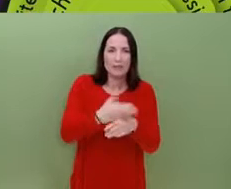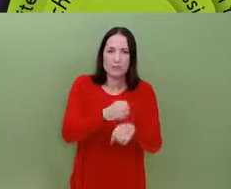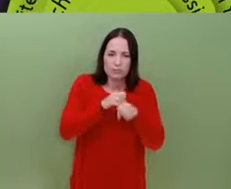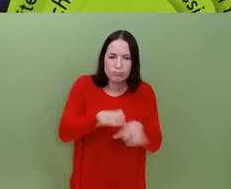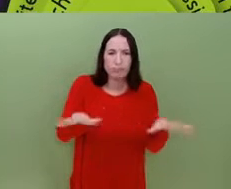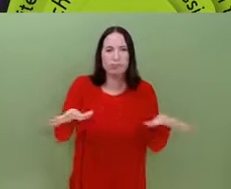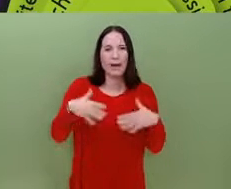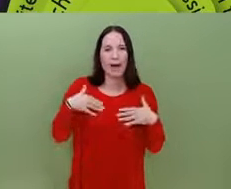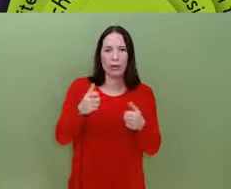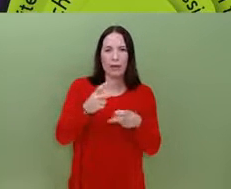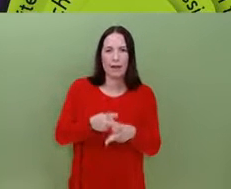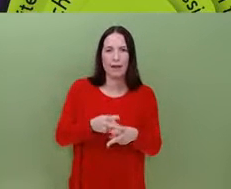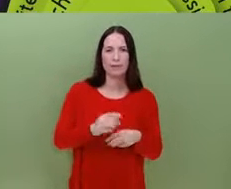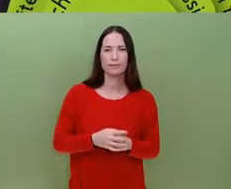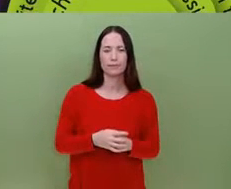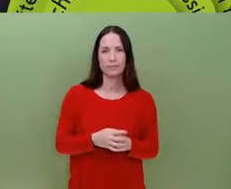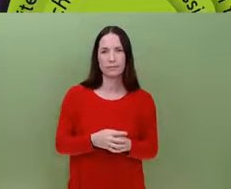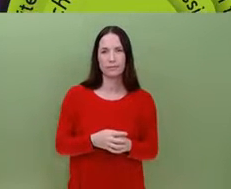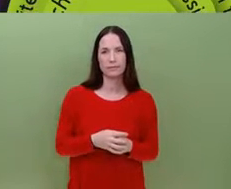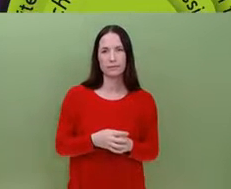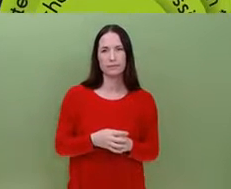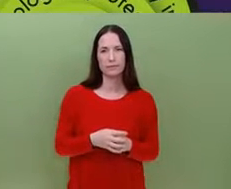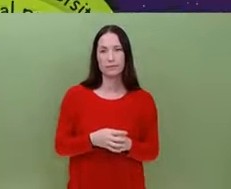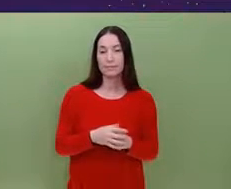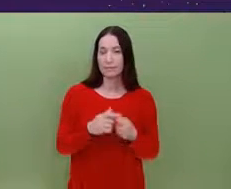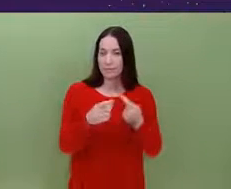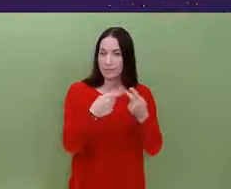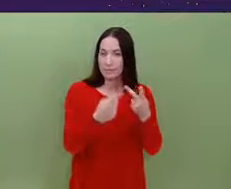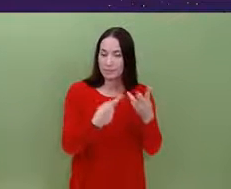care. Here are just some of the commitments.